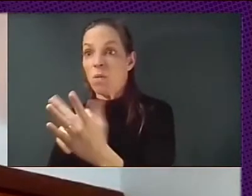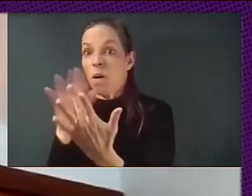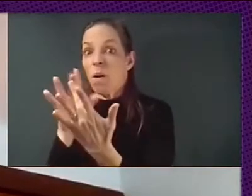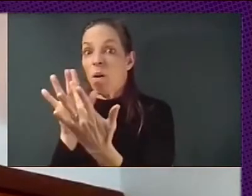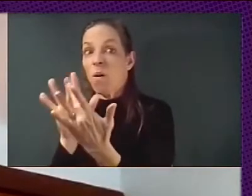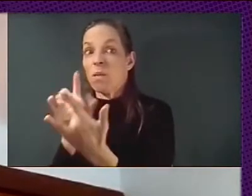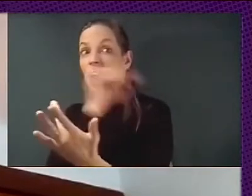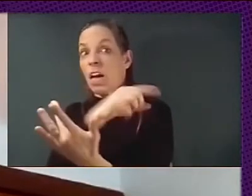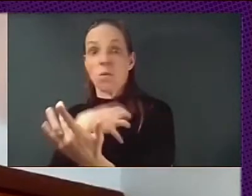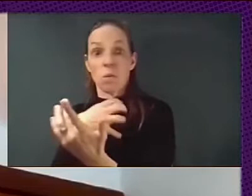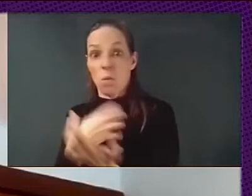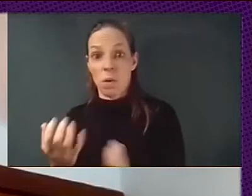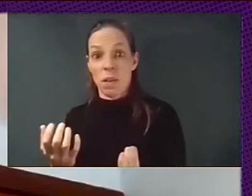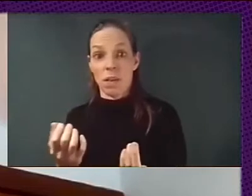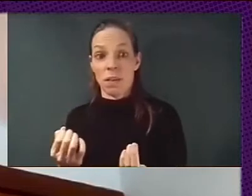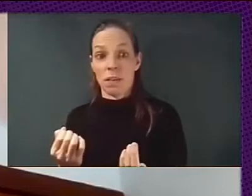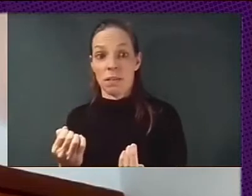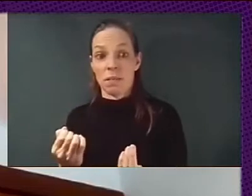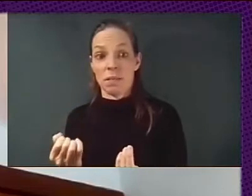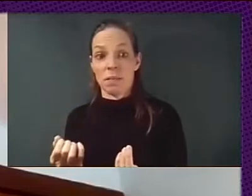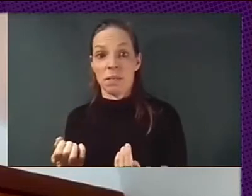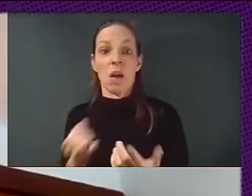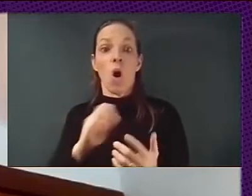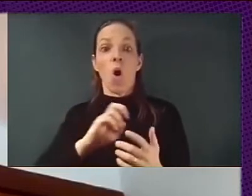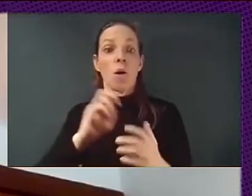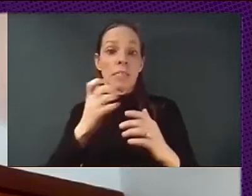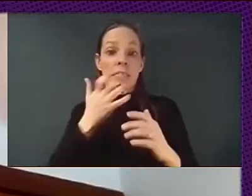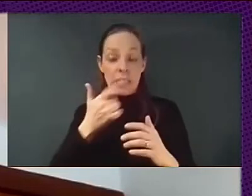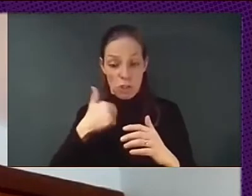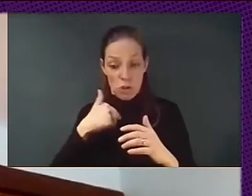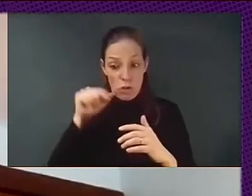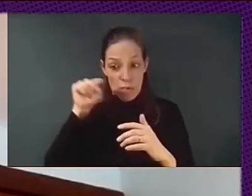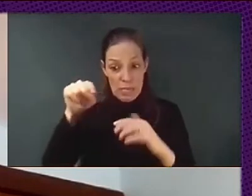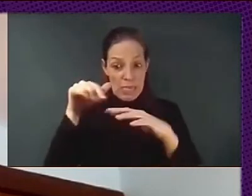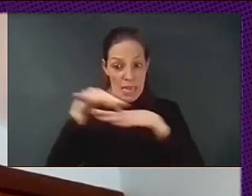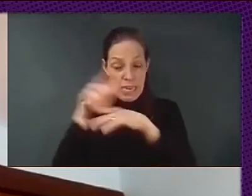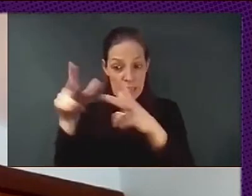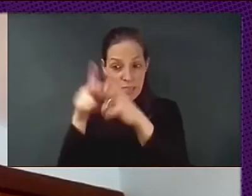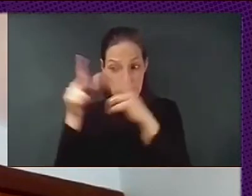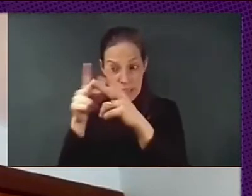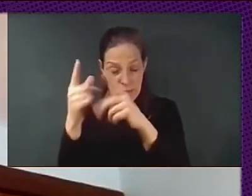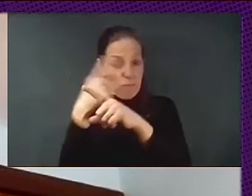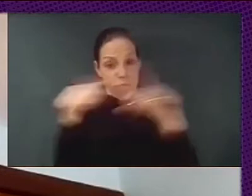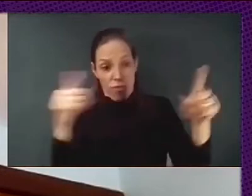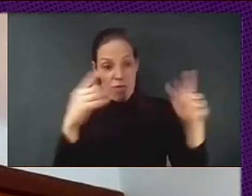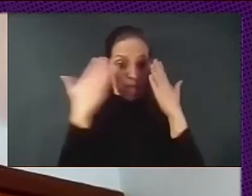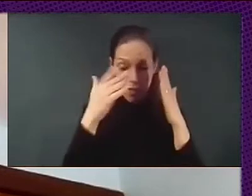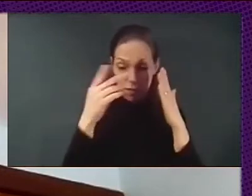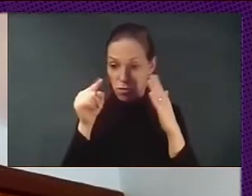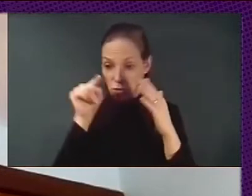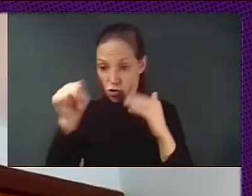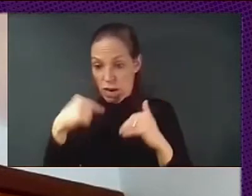separately in Facebook winds up having this consolidation effect where